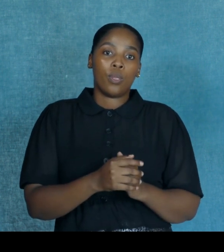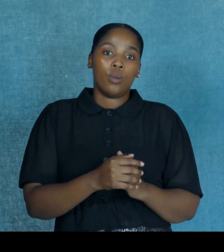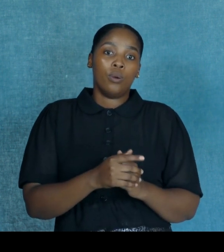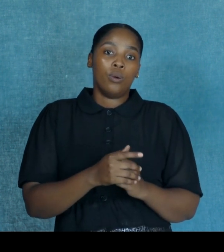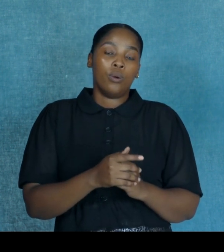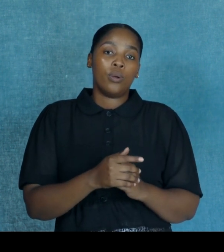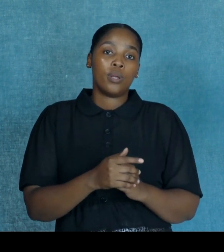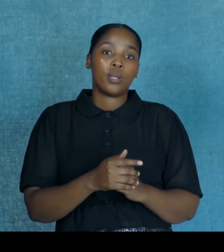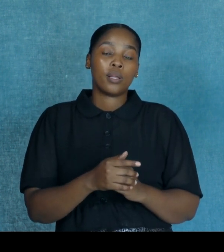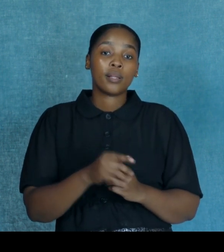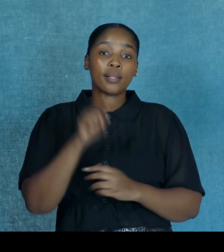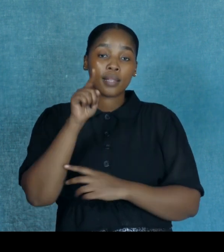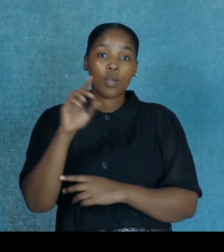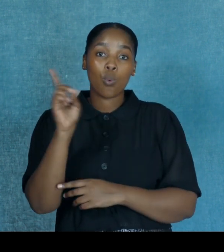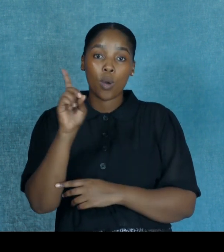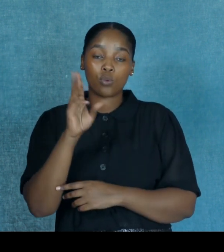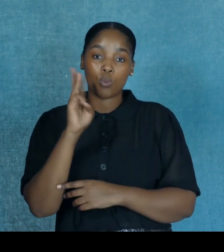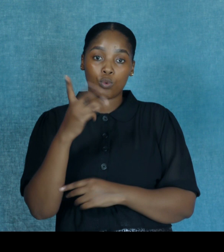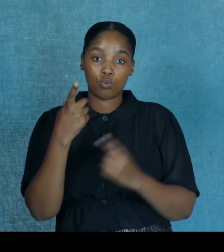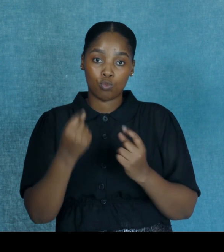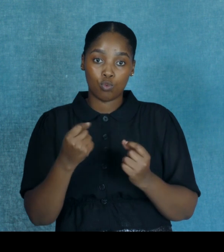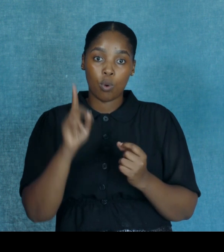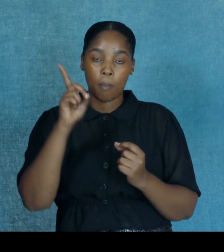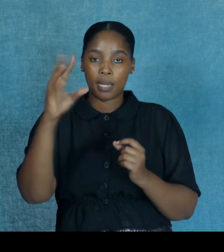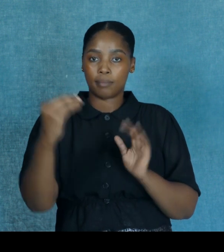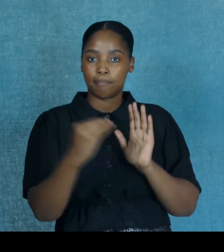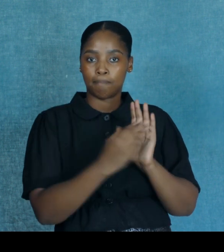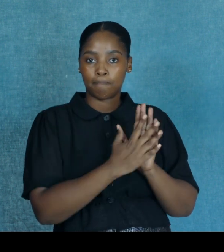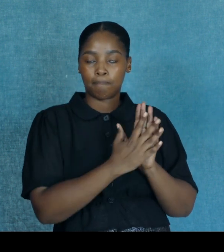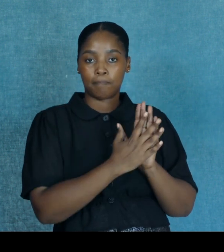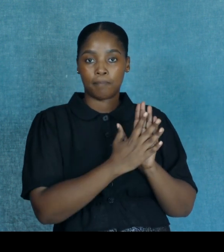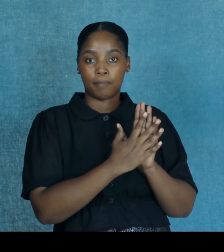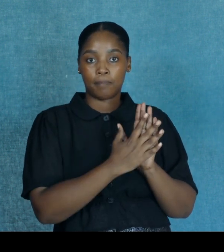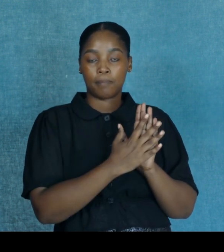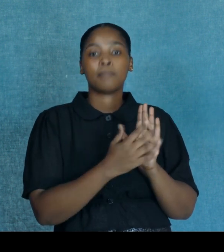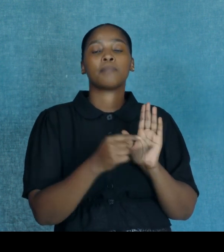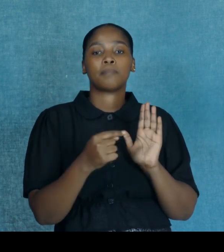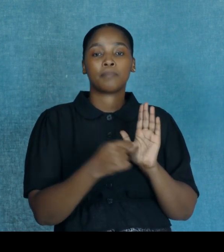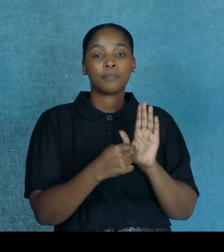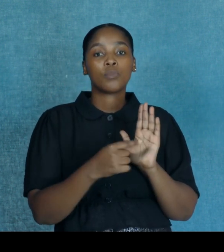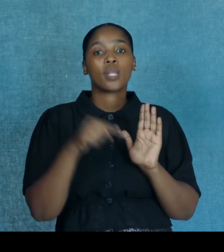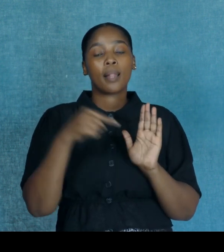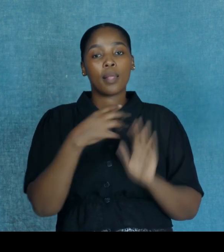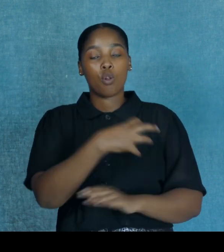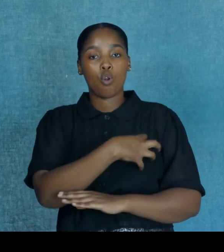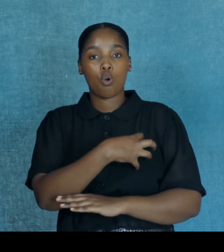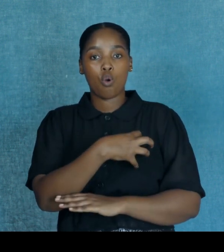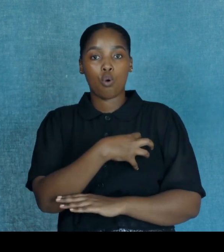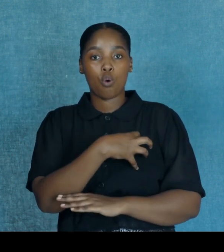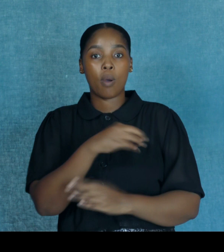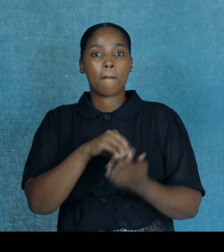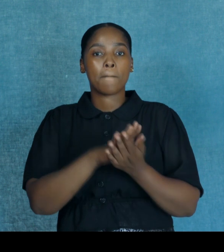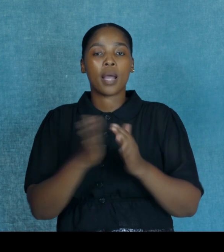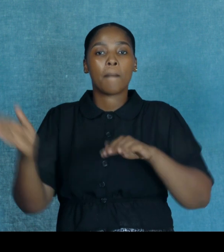or the item you're going to brand must now be positioned as marked. The logo will be placed on